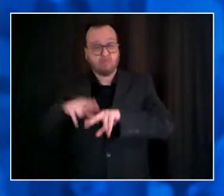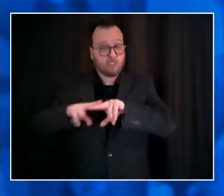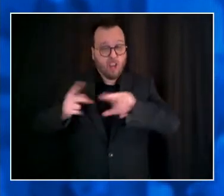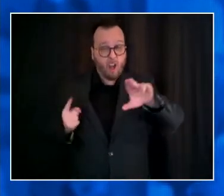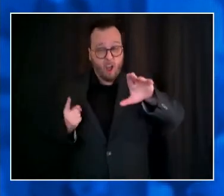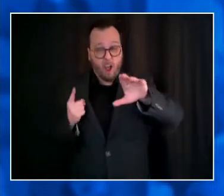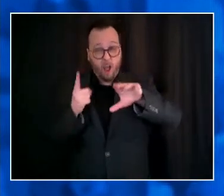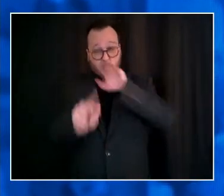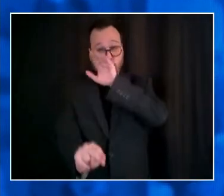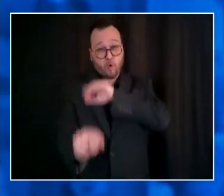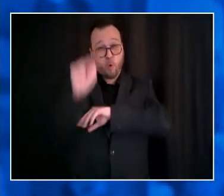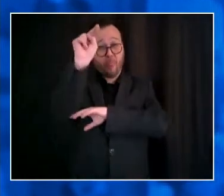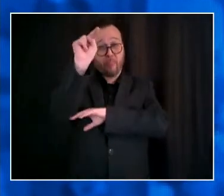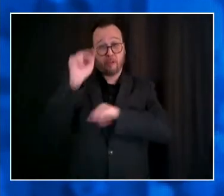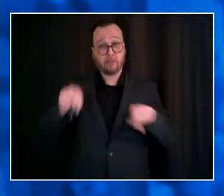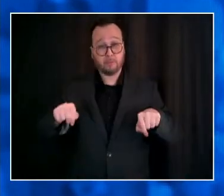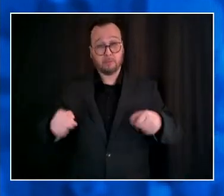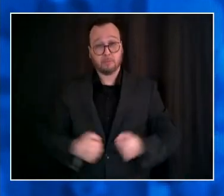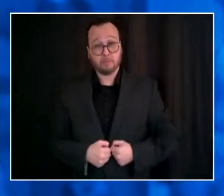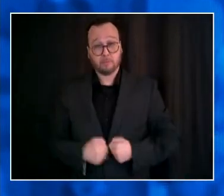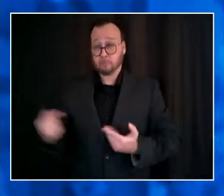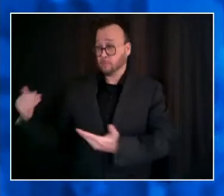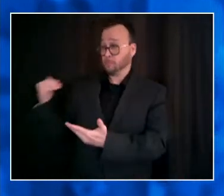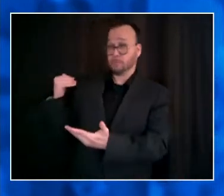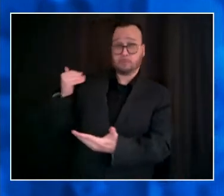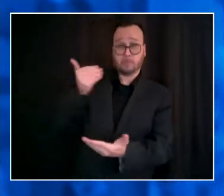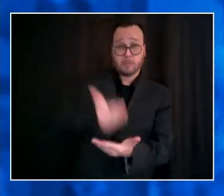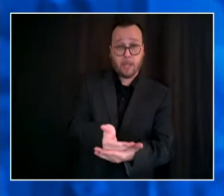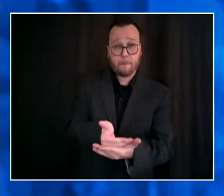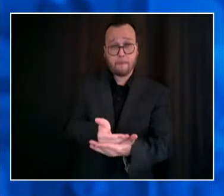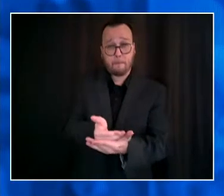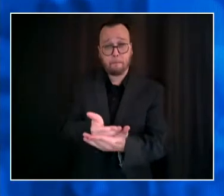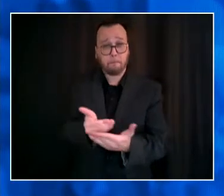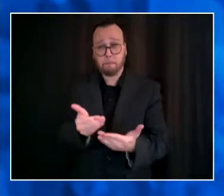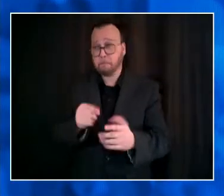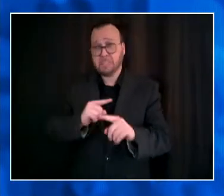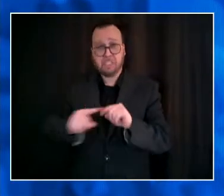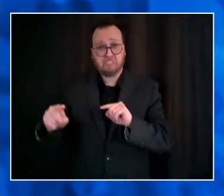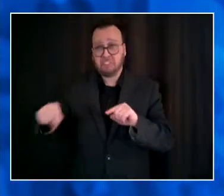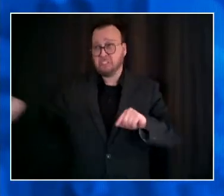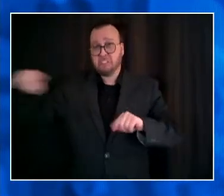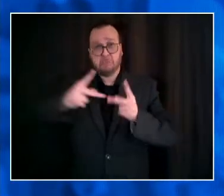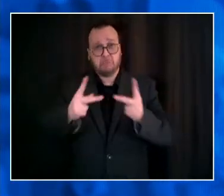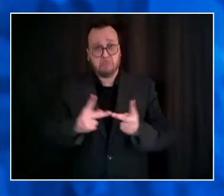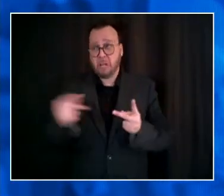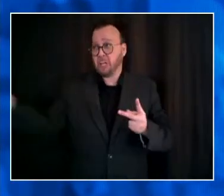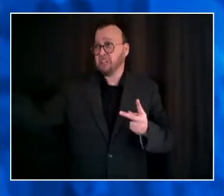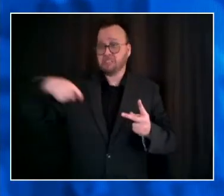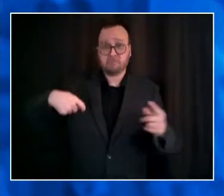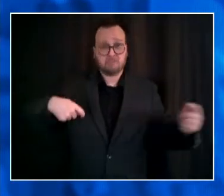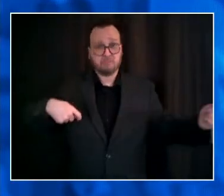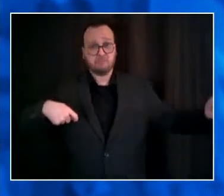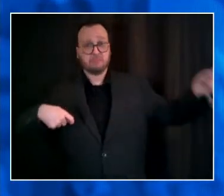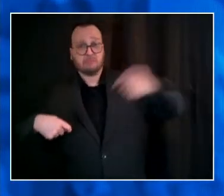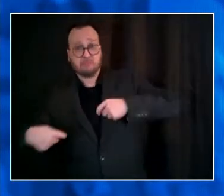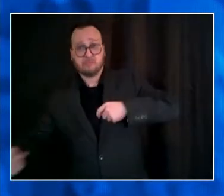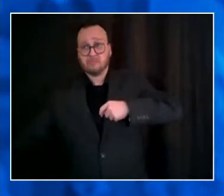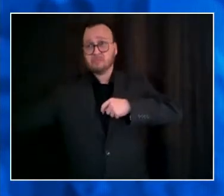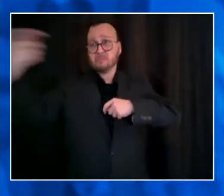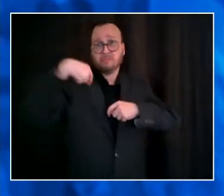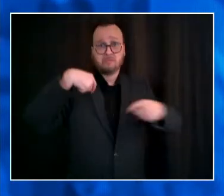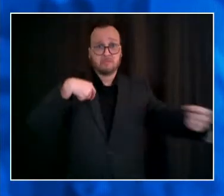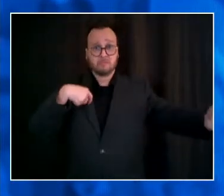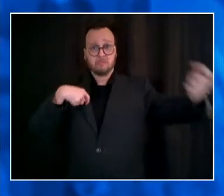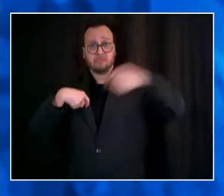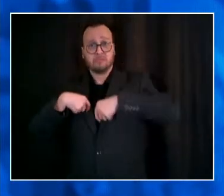north. They came from different parts of the country for